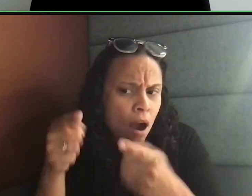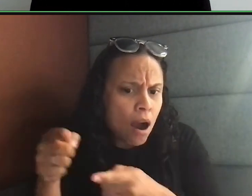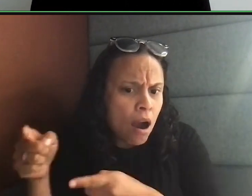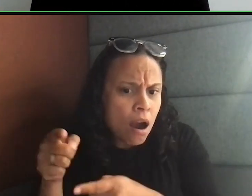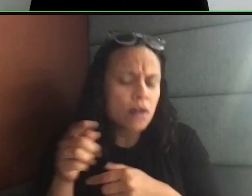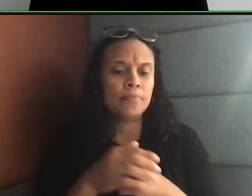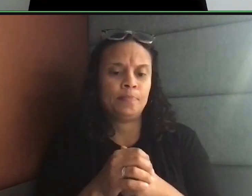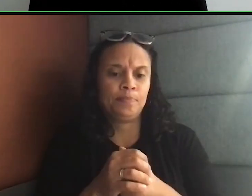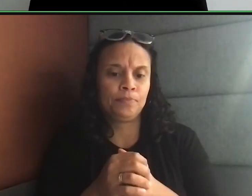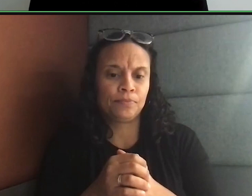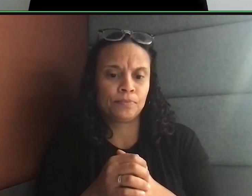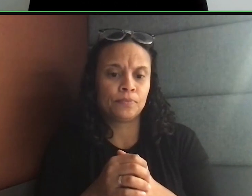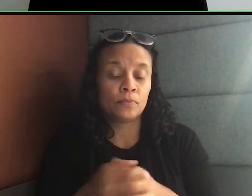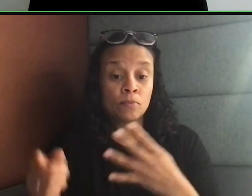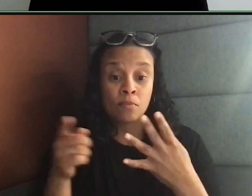students. So the